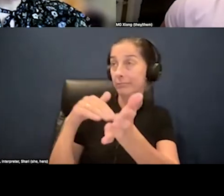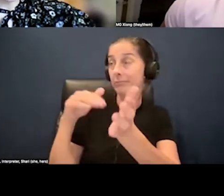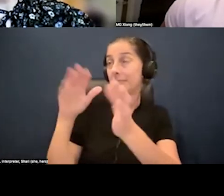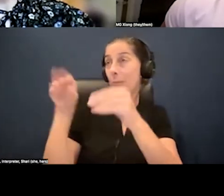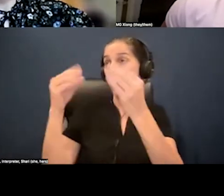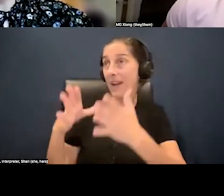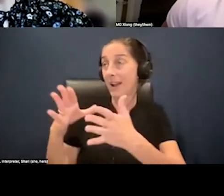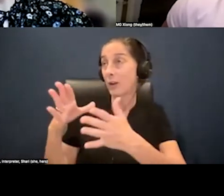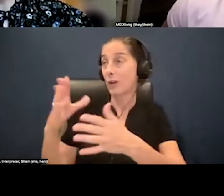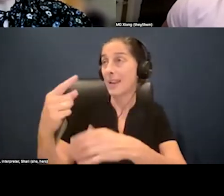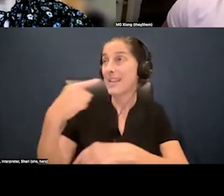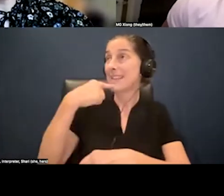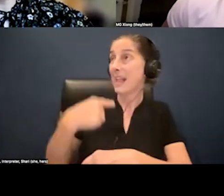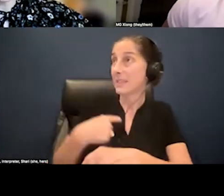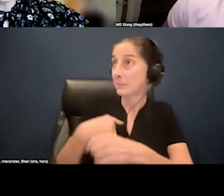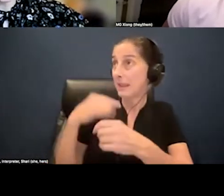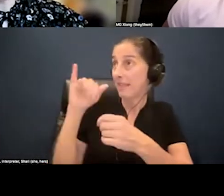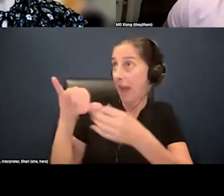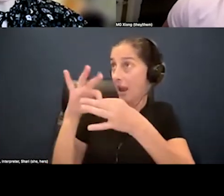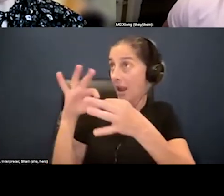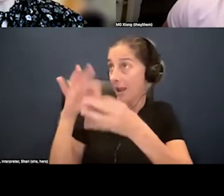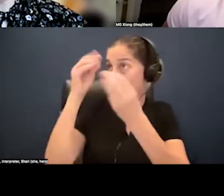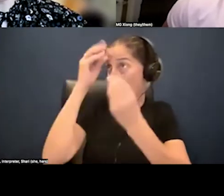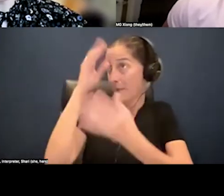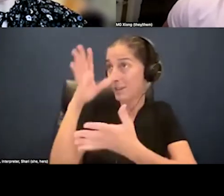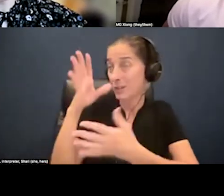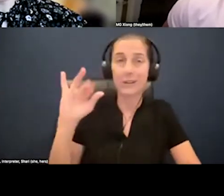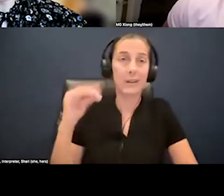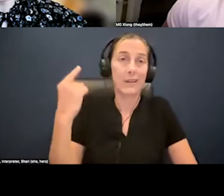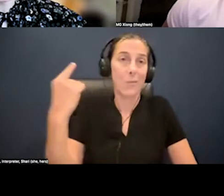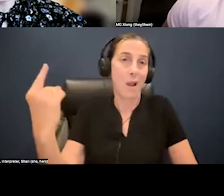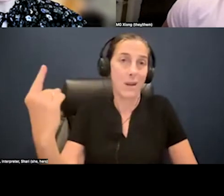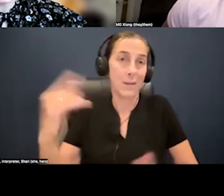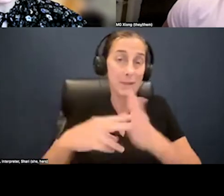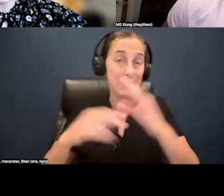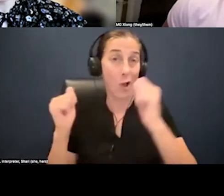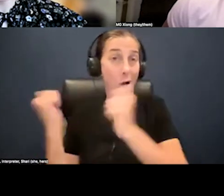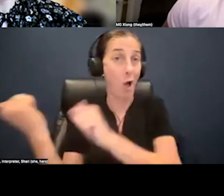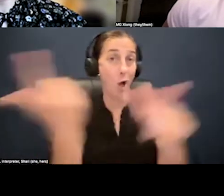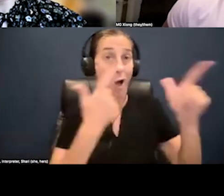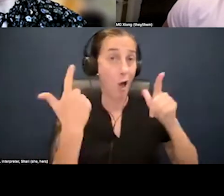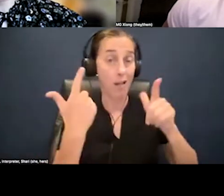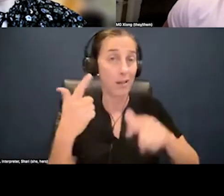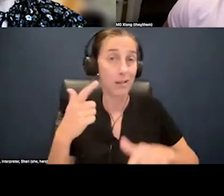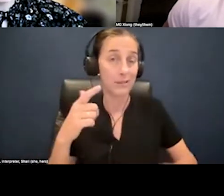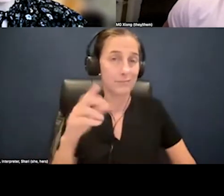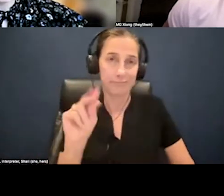People have all kinds of BMI requirements for different surgeries.